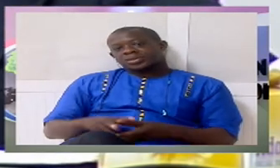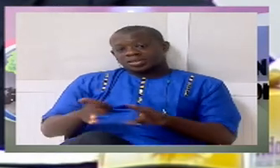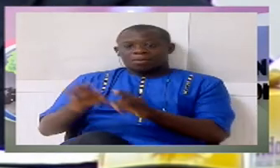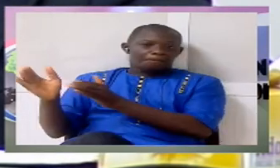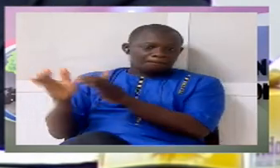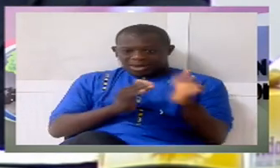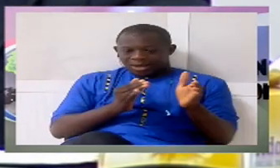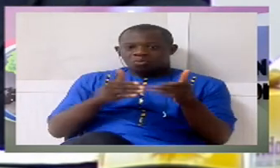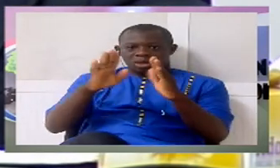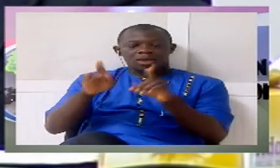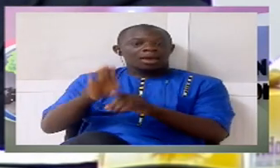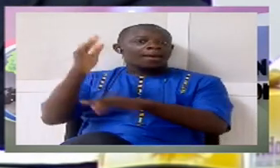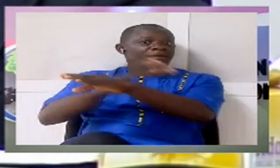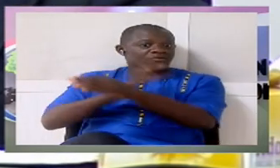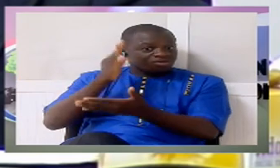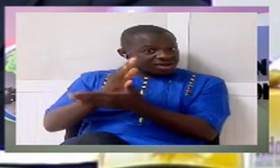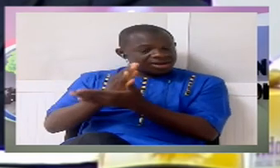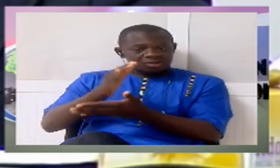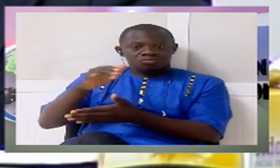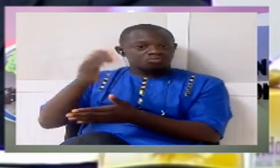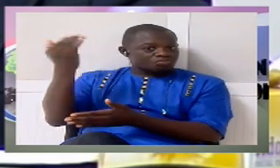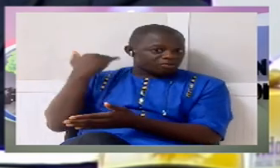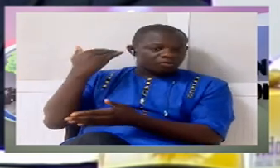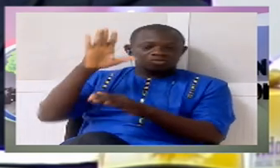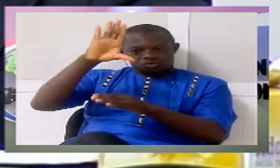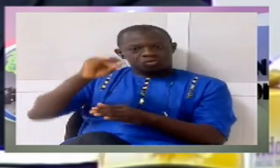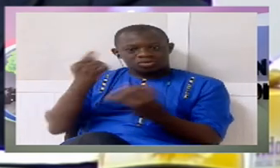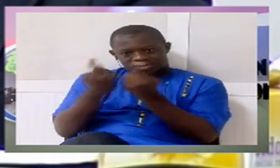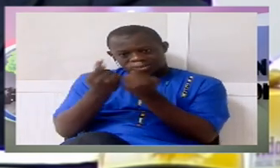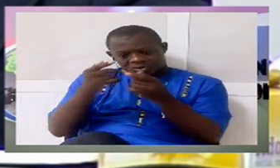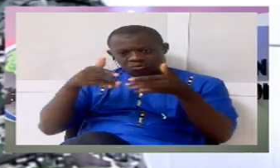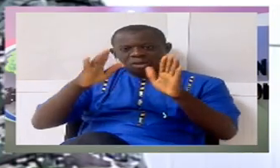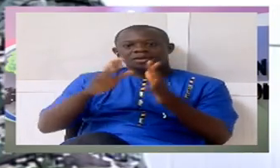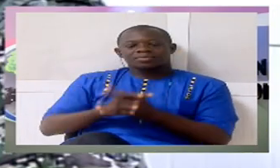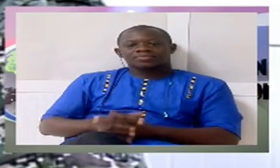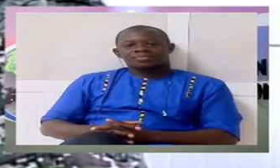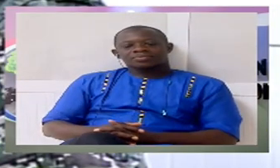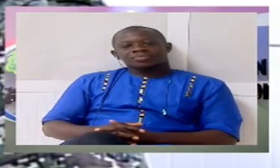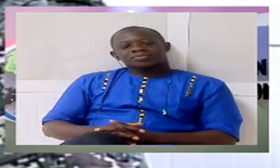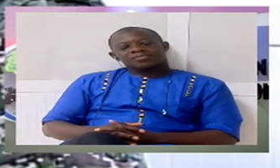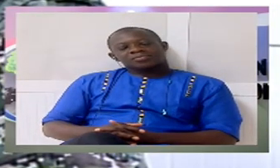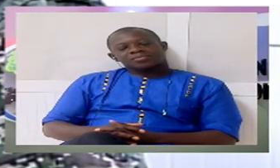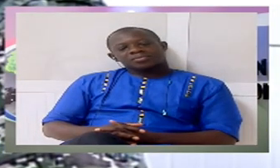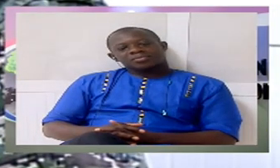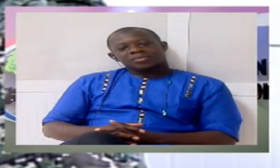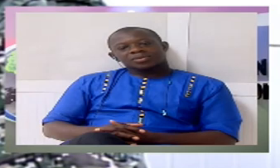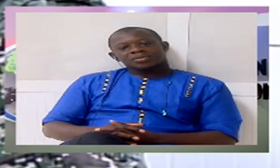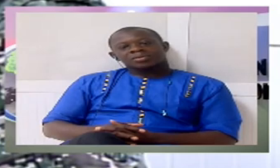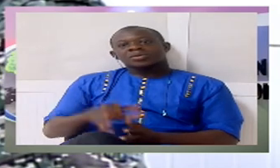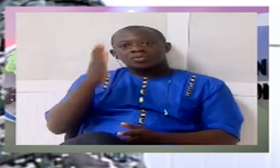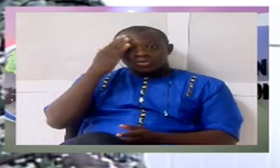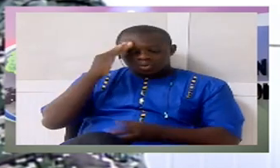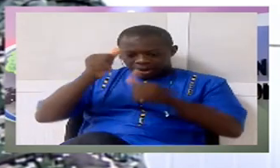way you used to do it. Té nonu ngén ko dan défé. Okay, I'm ki ce point bo bi nga